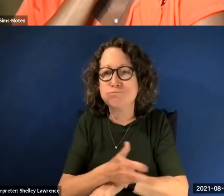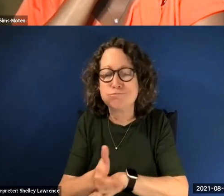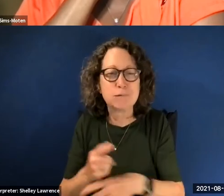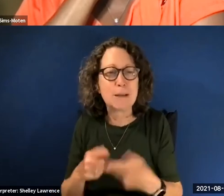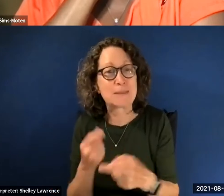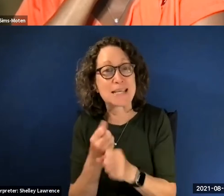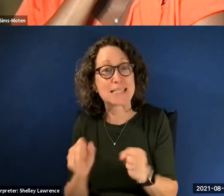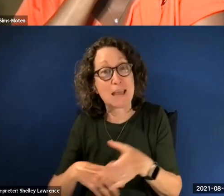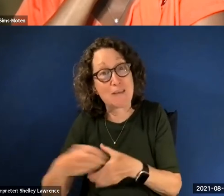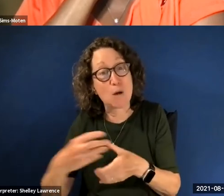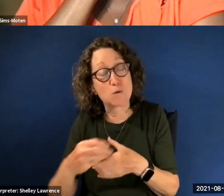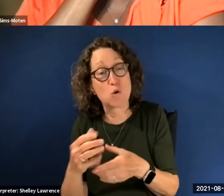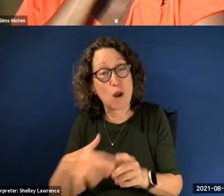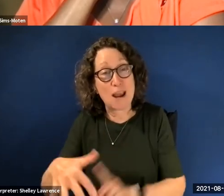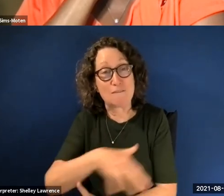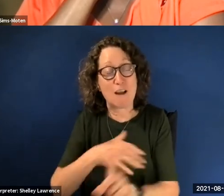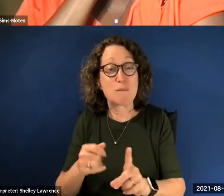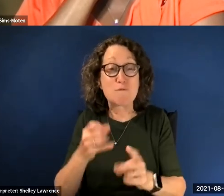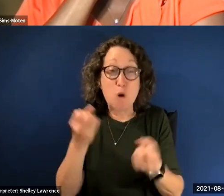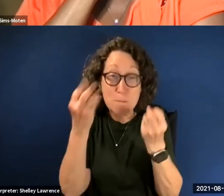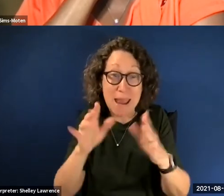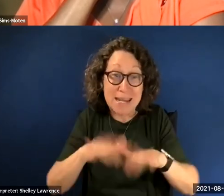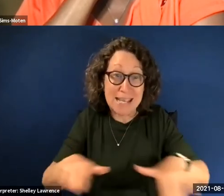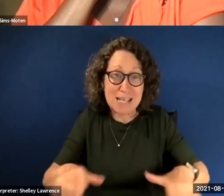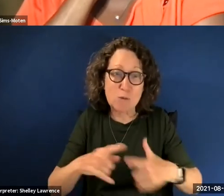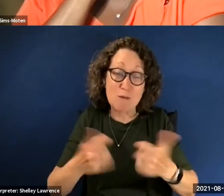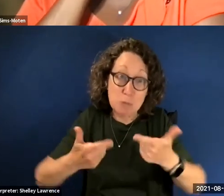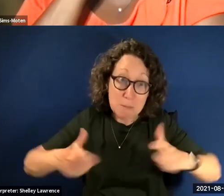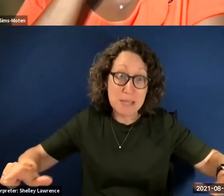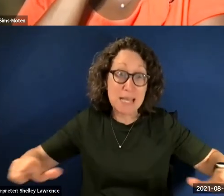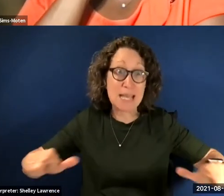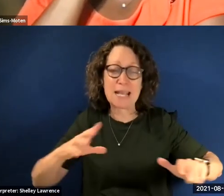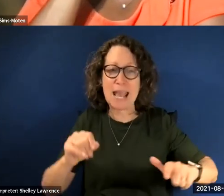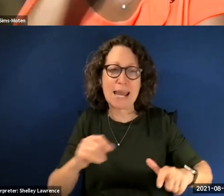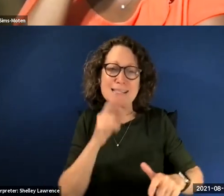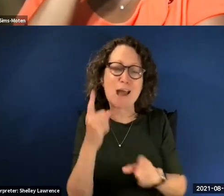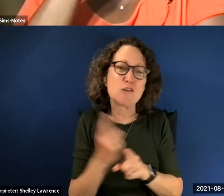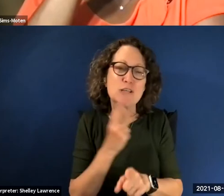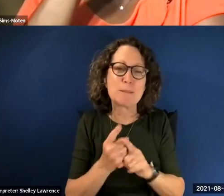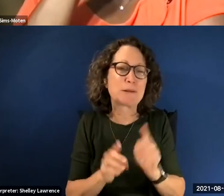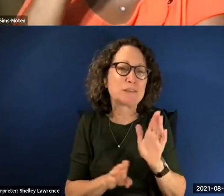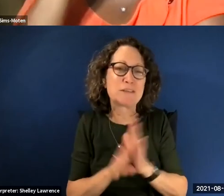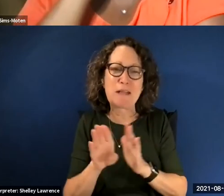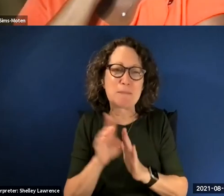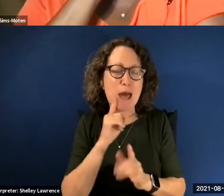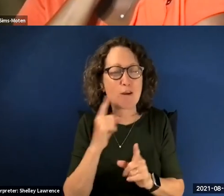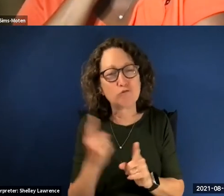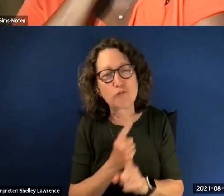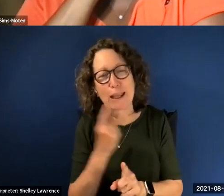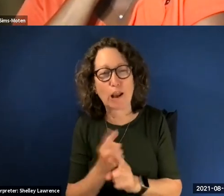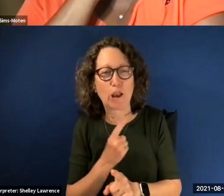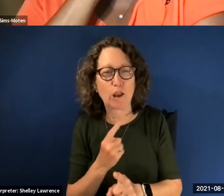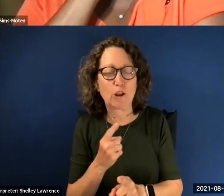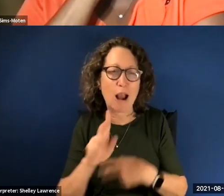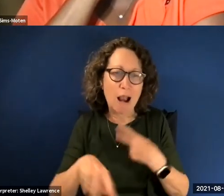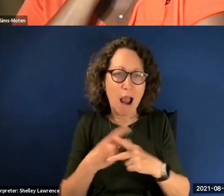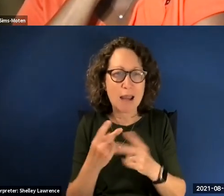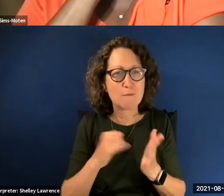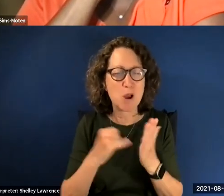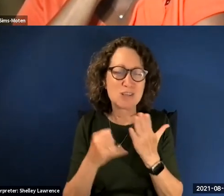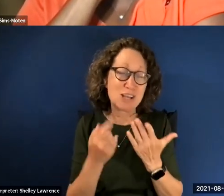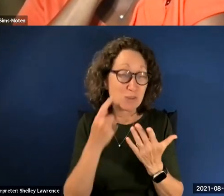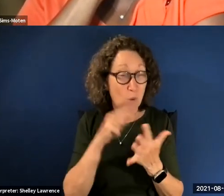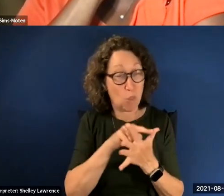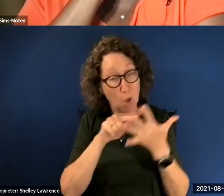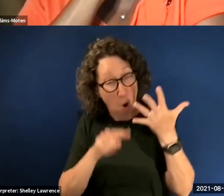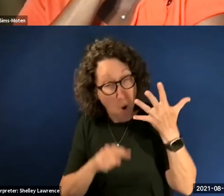safe outdoor environment for lots of little kids. So it needs to be big, and it's not your typical development on our regular type of project. So I think